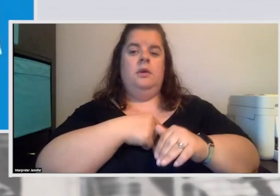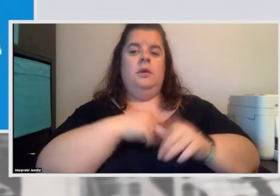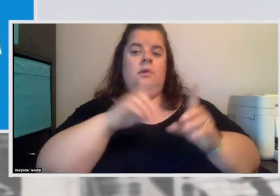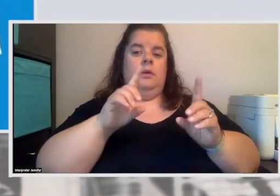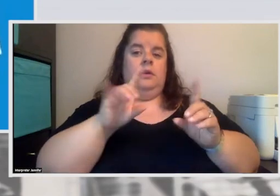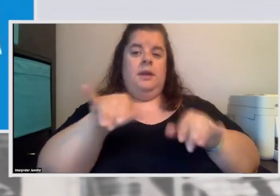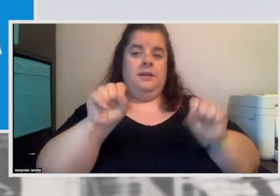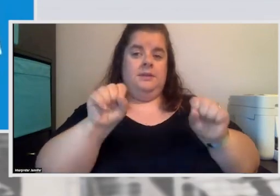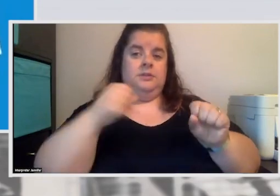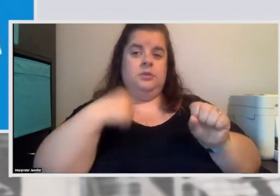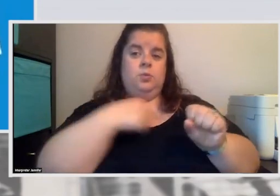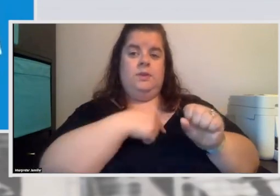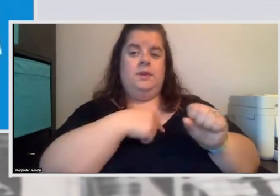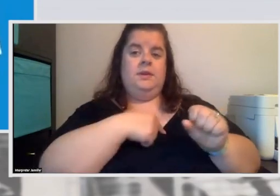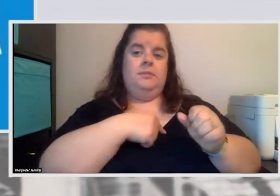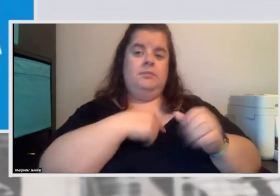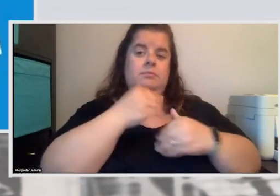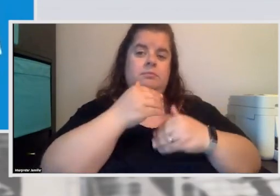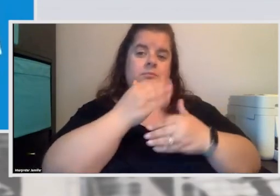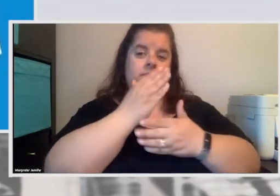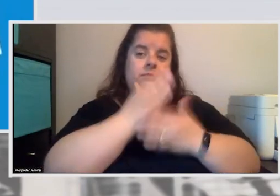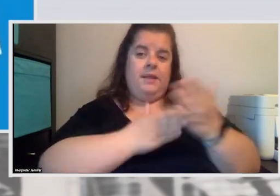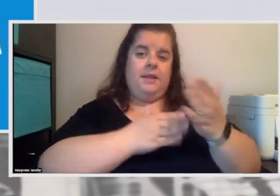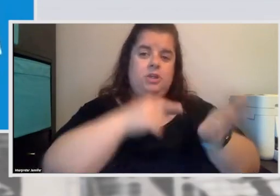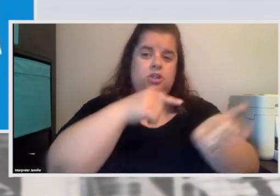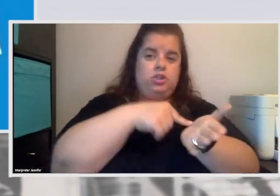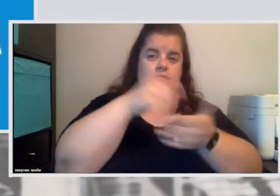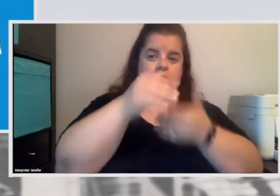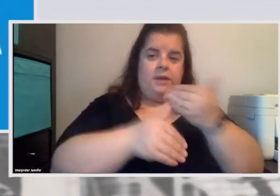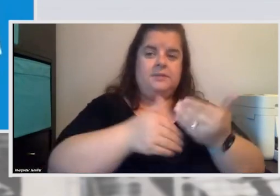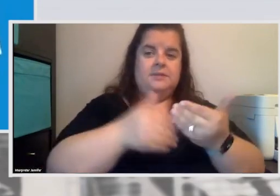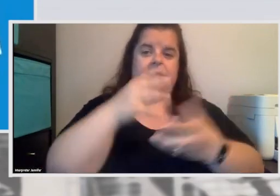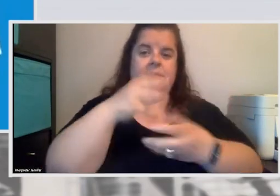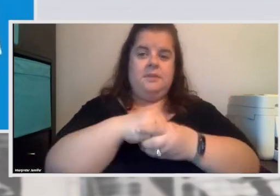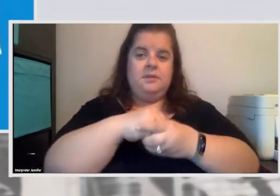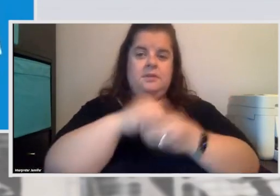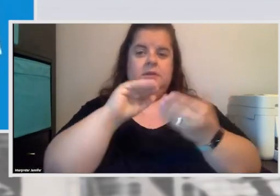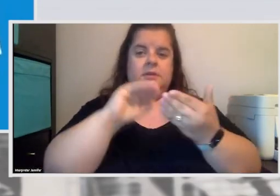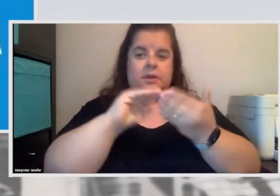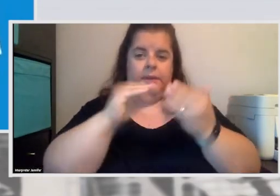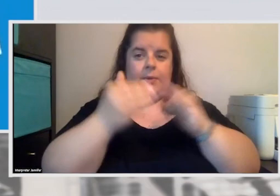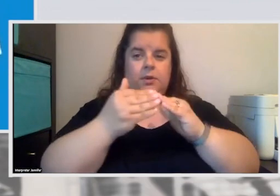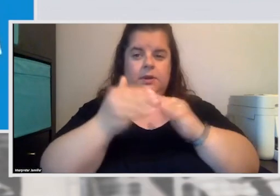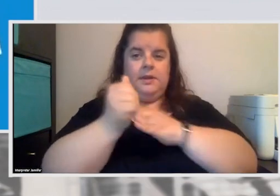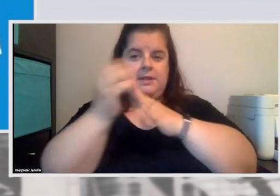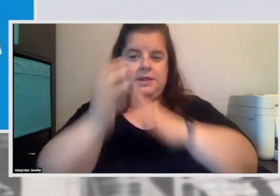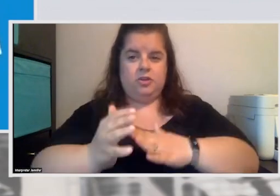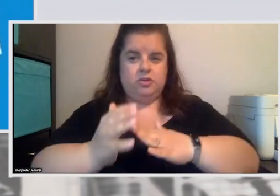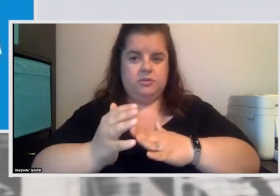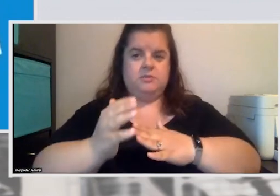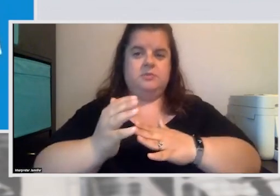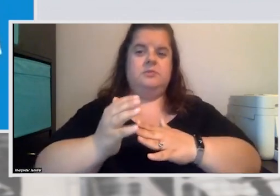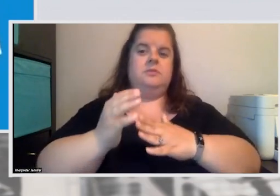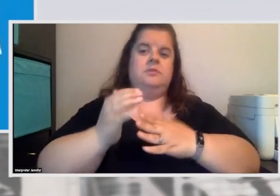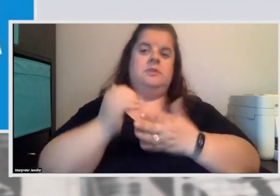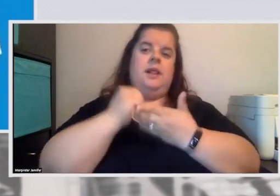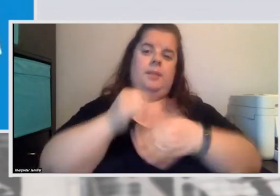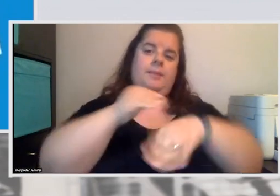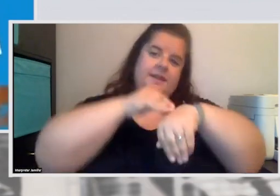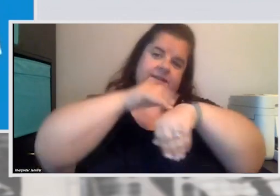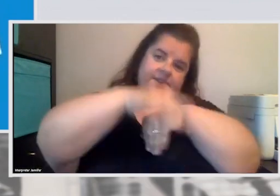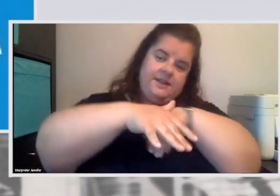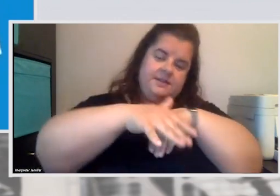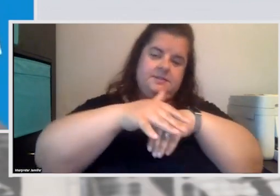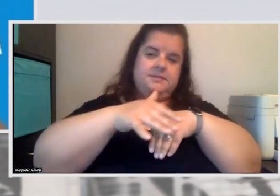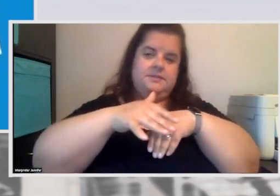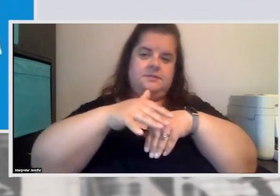review processes that include community leadership and community participation to help advise and drive direction of